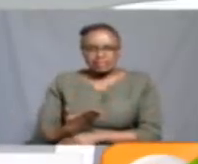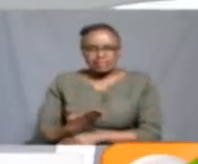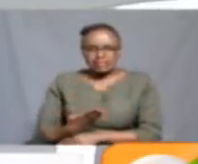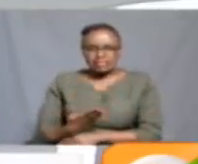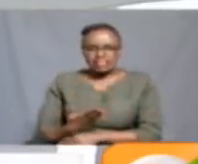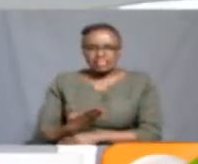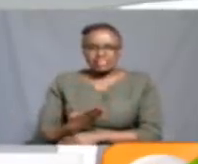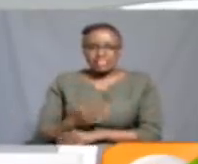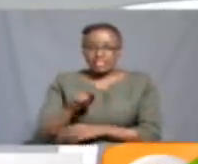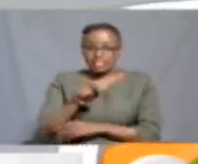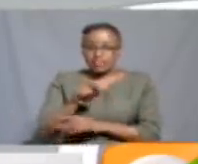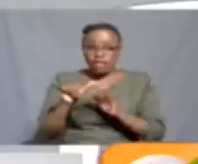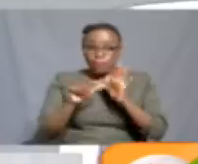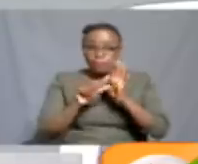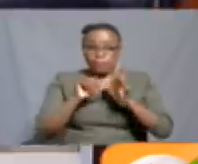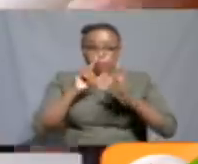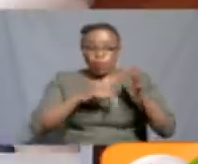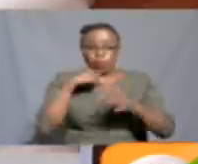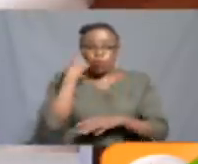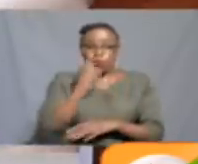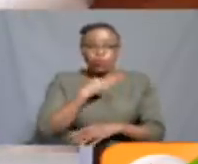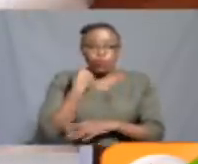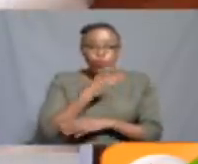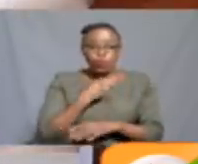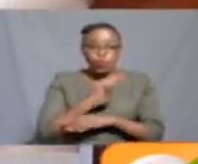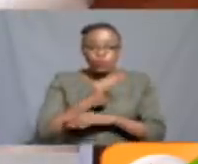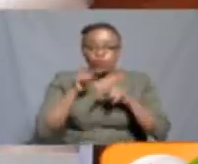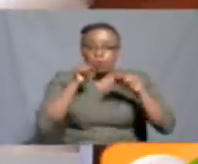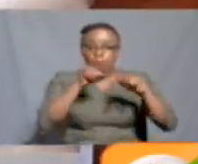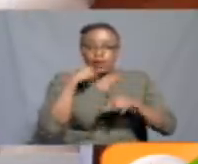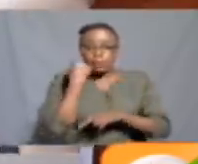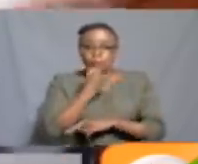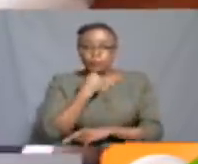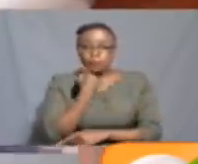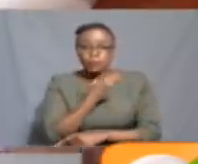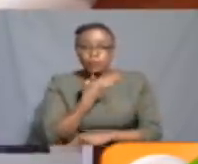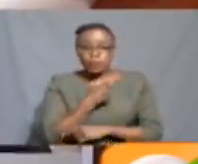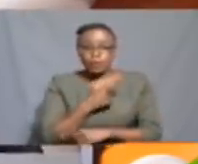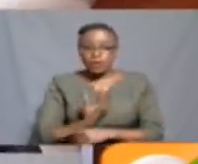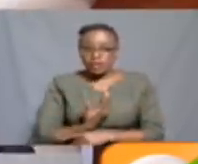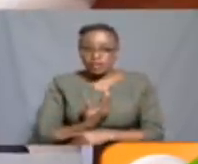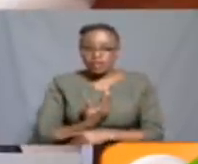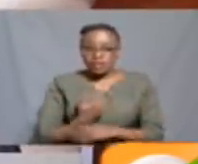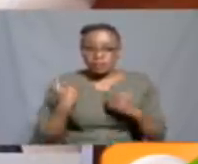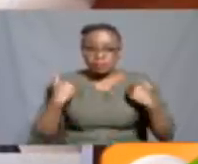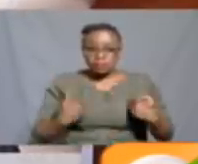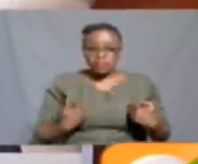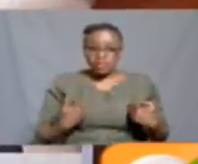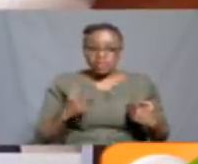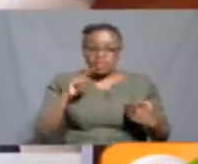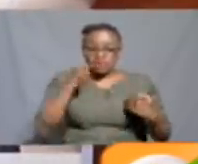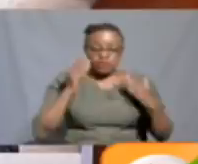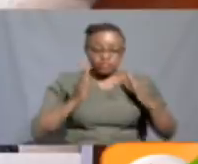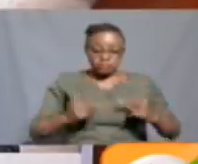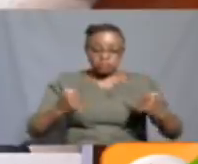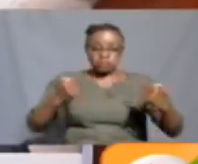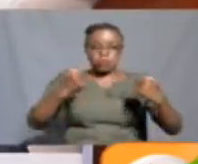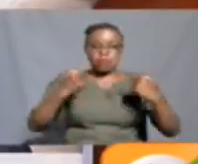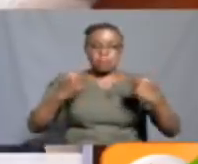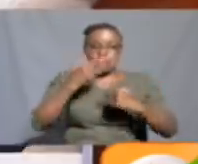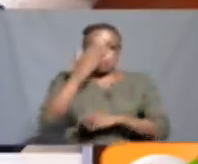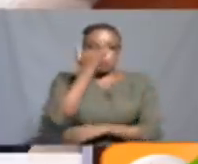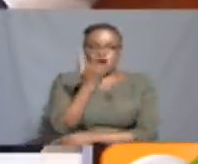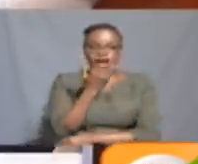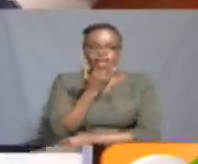No, the point is, who's to be blamed? I call myself, I'm the first to be blamed.